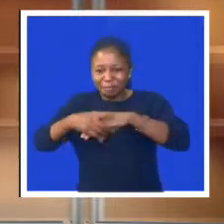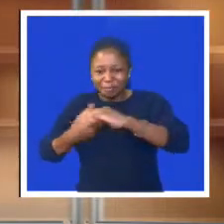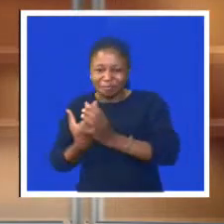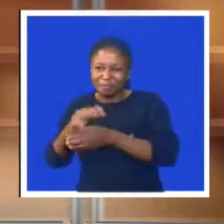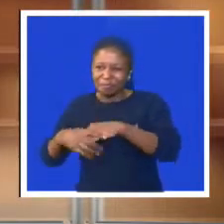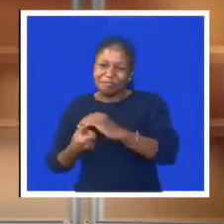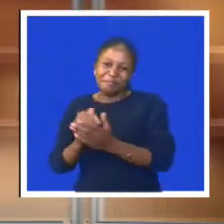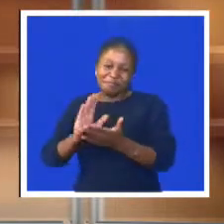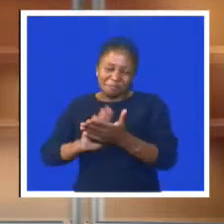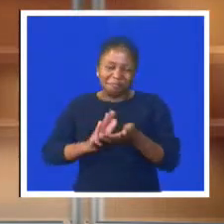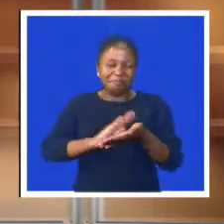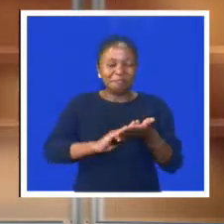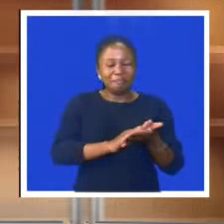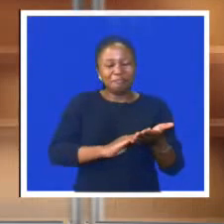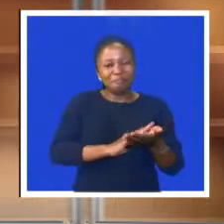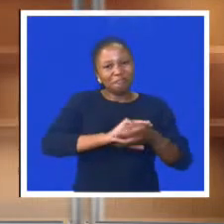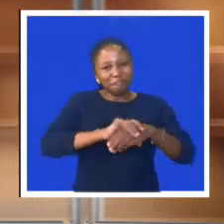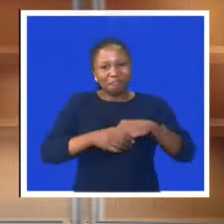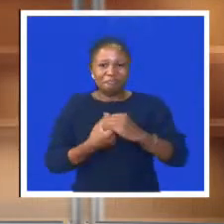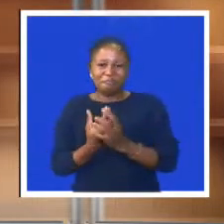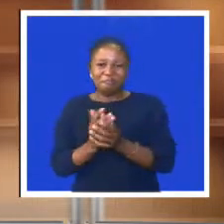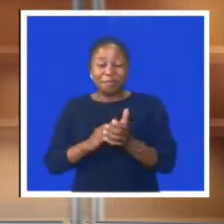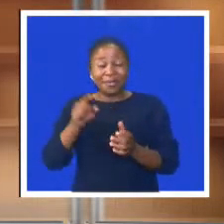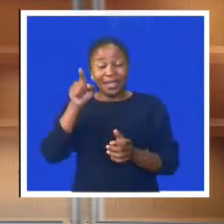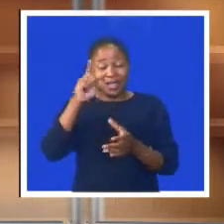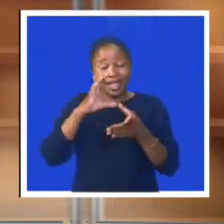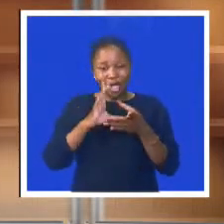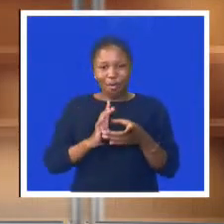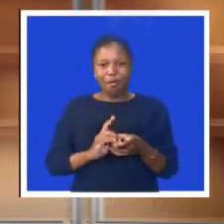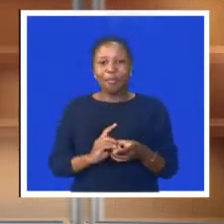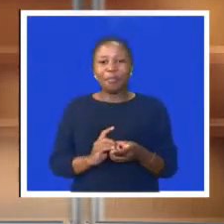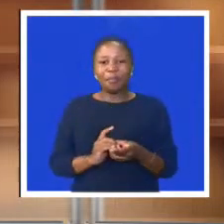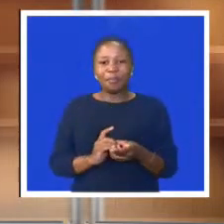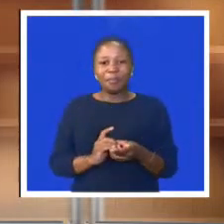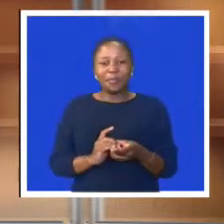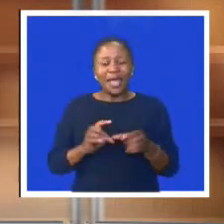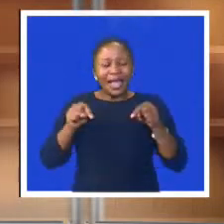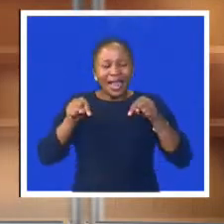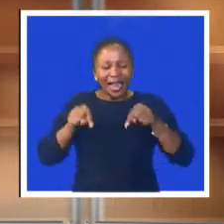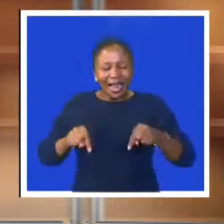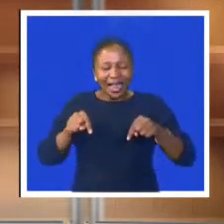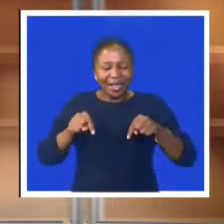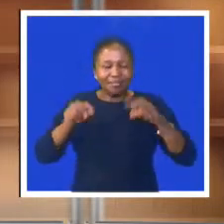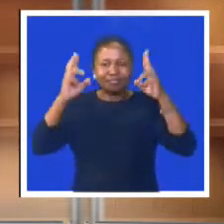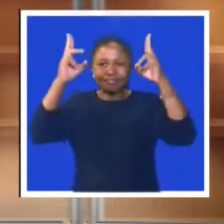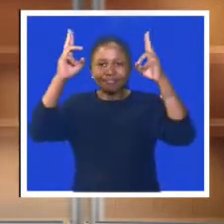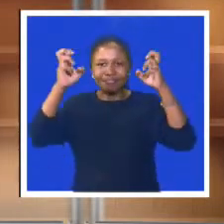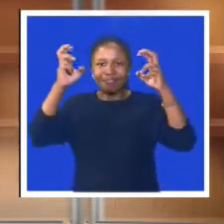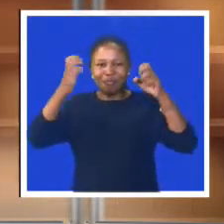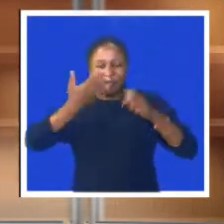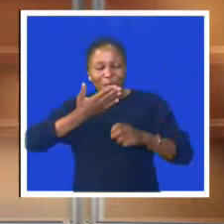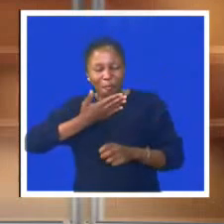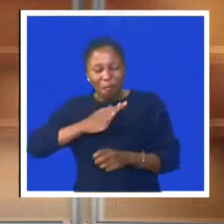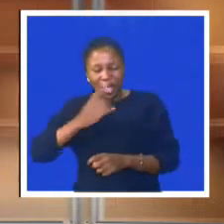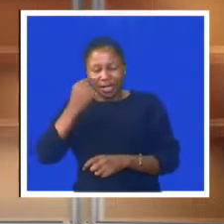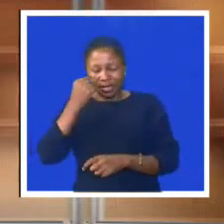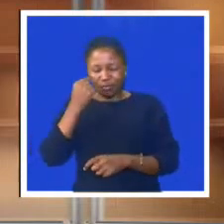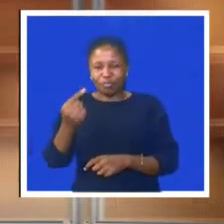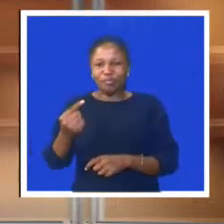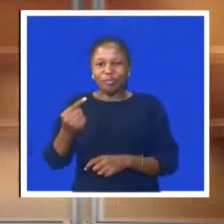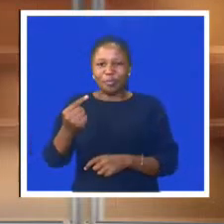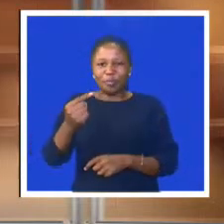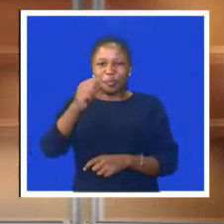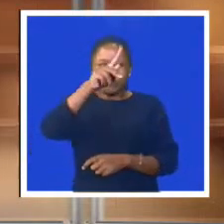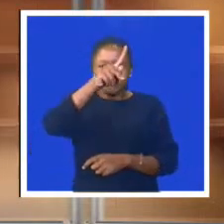water. Dear learner, in today's lesson, we are going to be looking into some